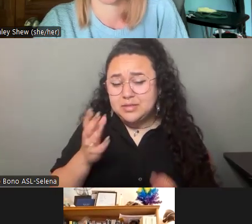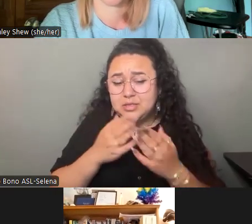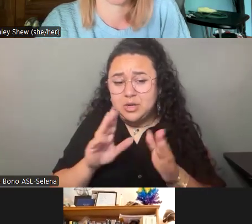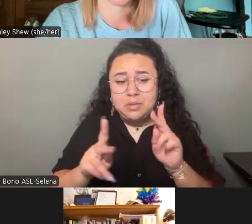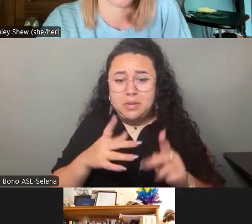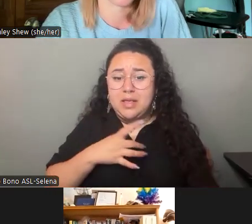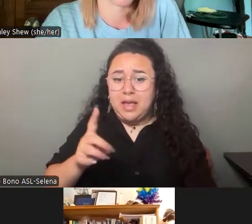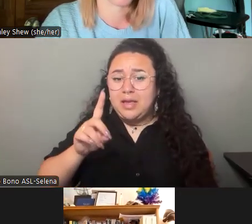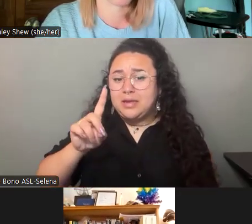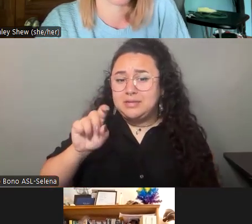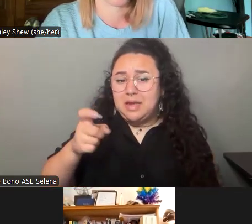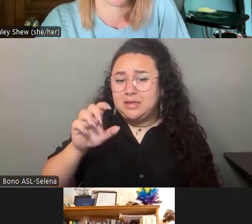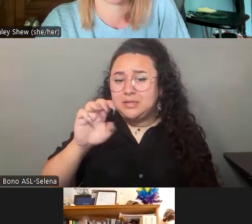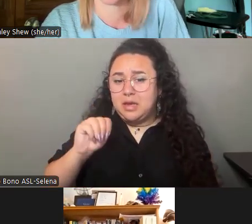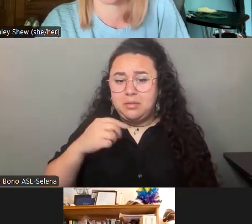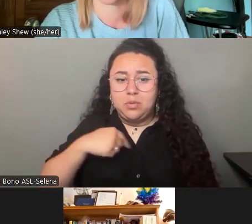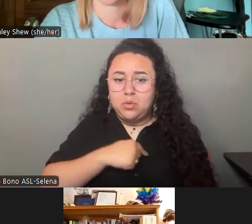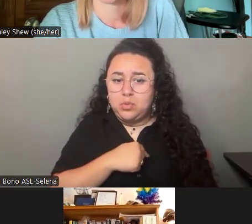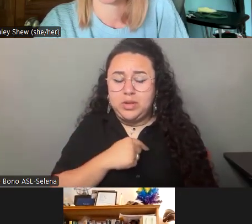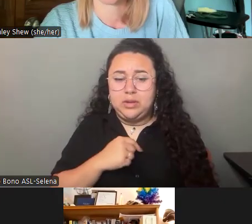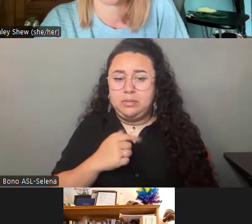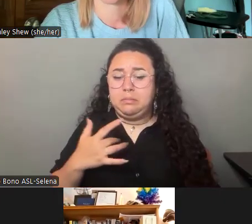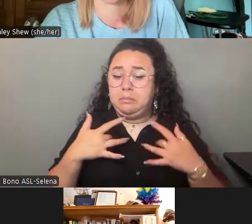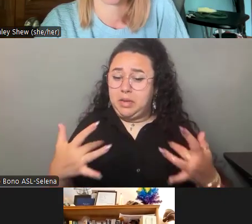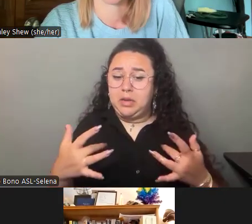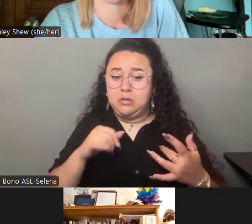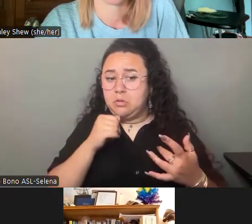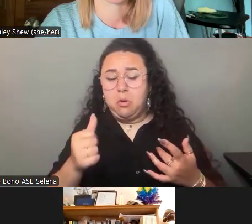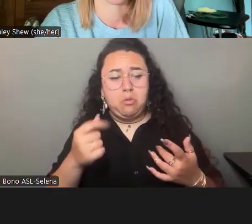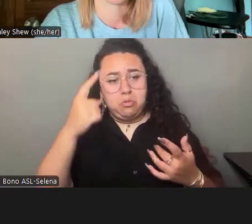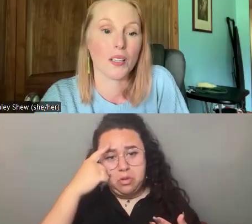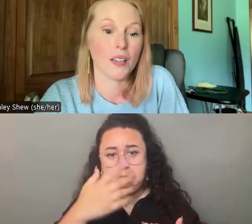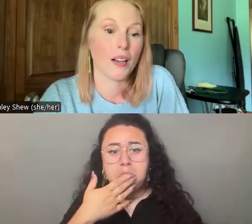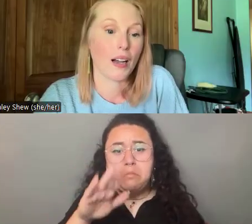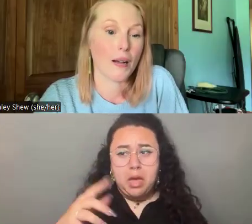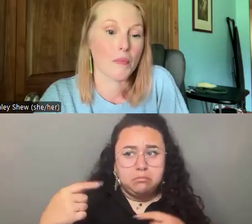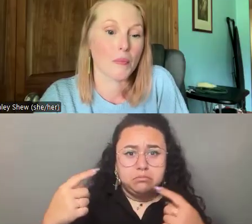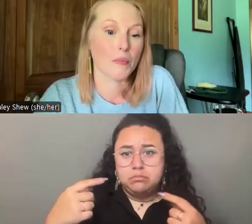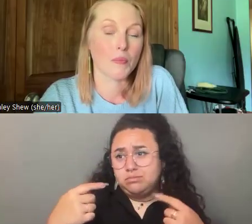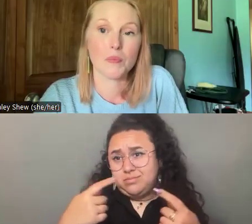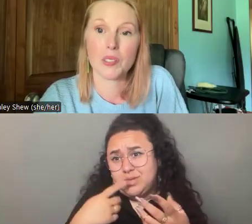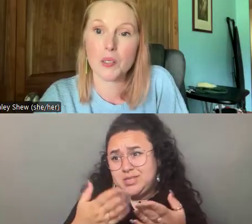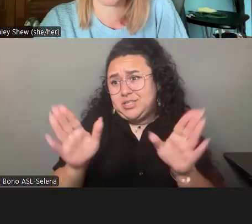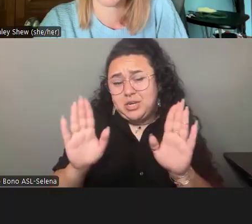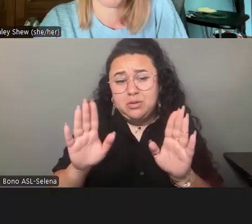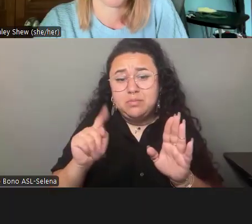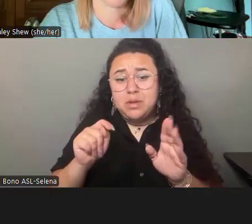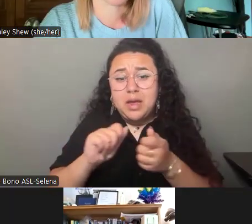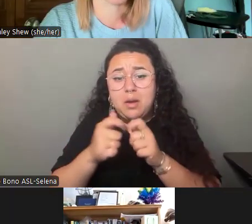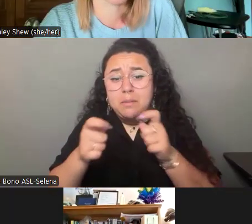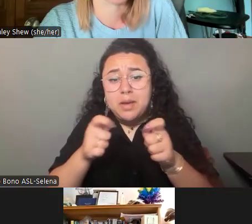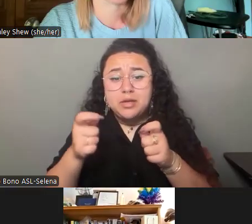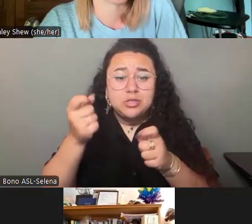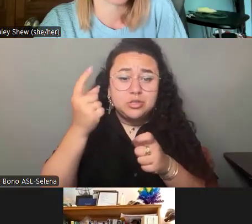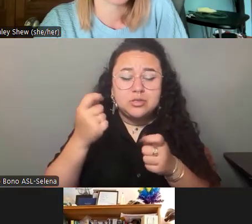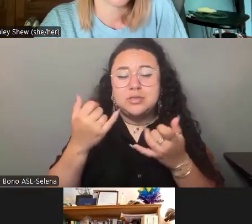Dexcom technology. It's not something we would decry in general, but some of the ways it's managed and understood um, still present people